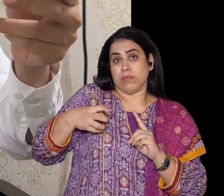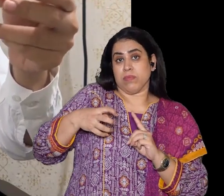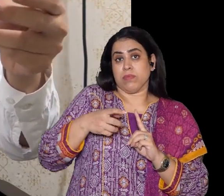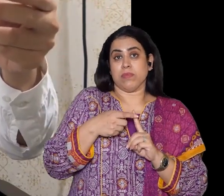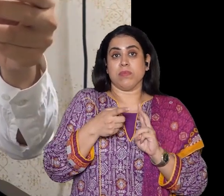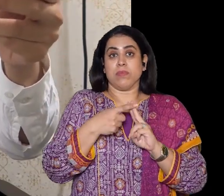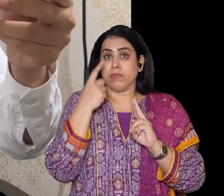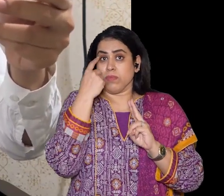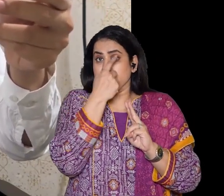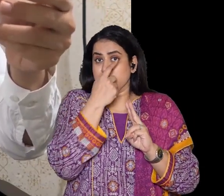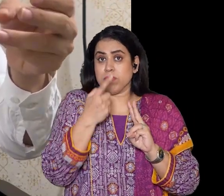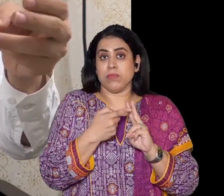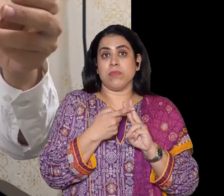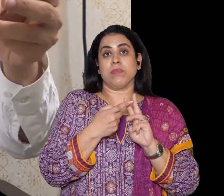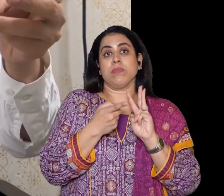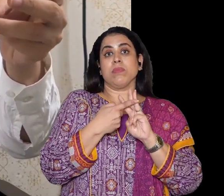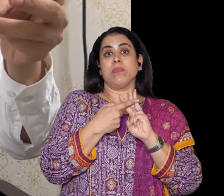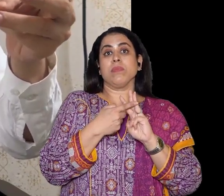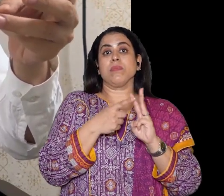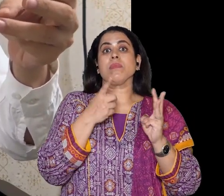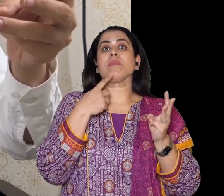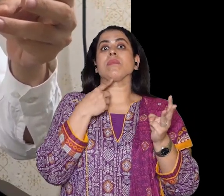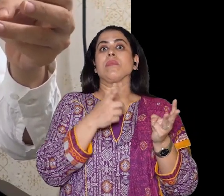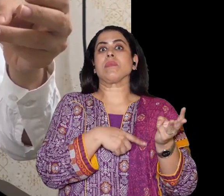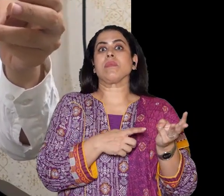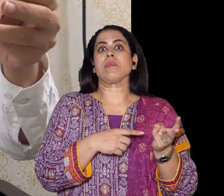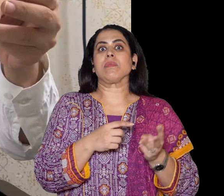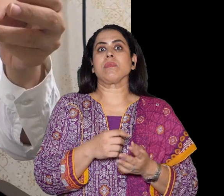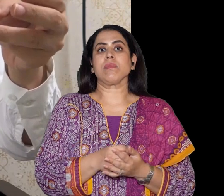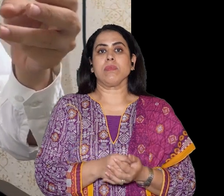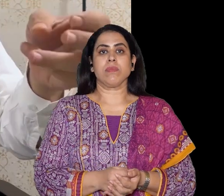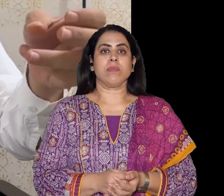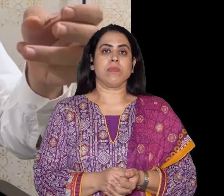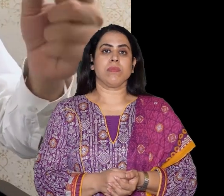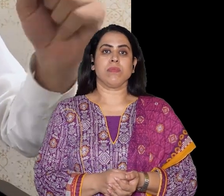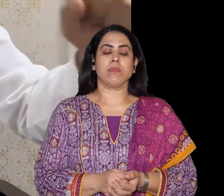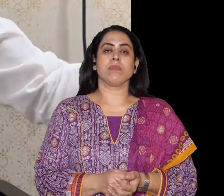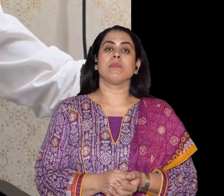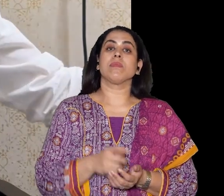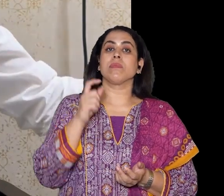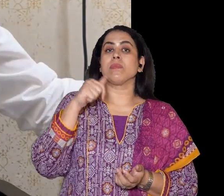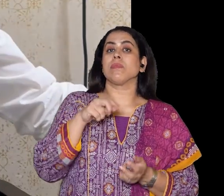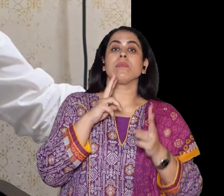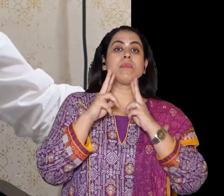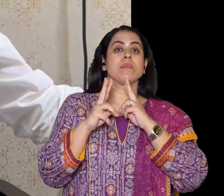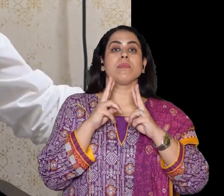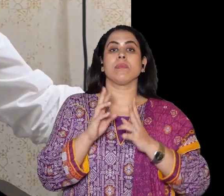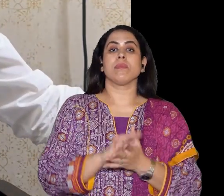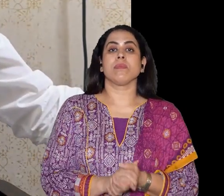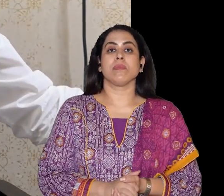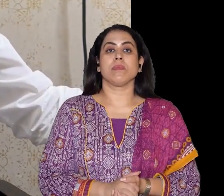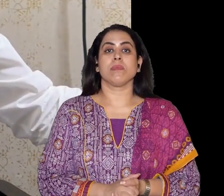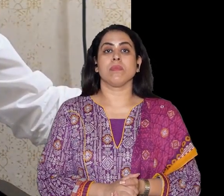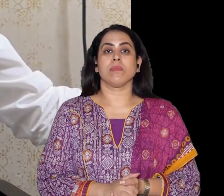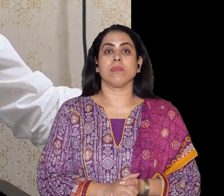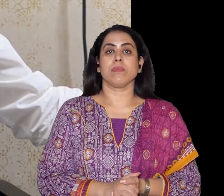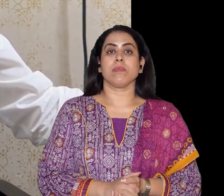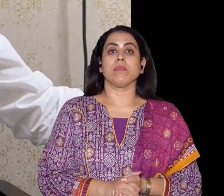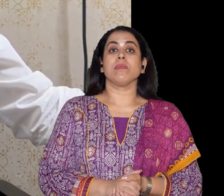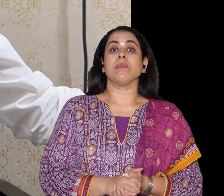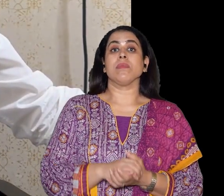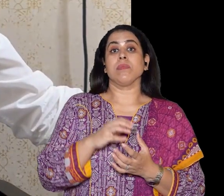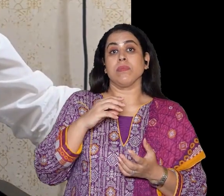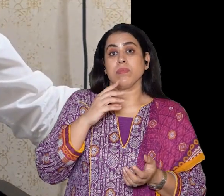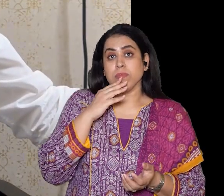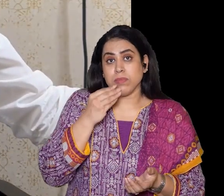kidneys, number two, eyes, and number three, nerves, like the diabetic neuropathy. So today I'm just going to talk